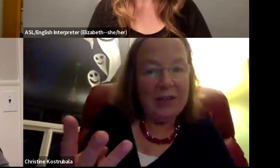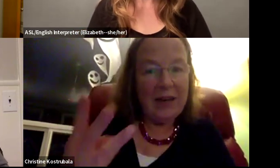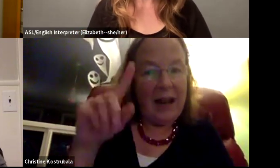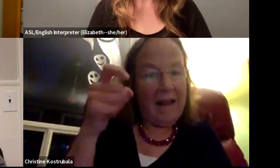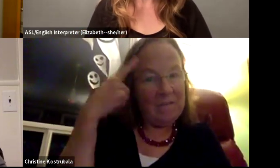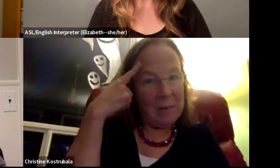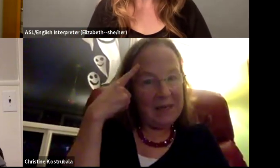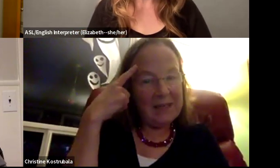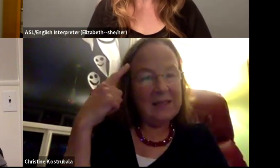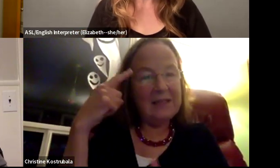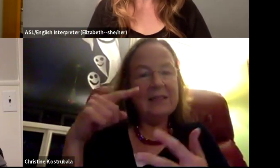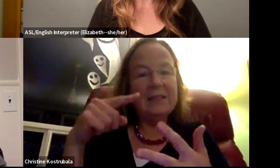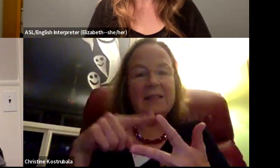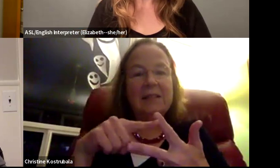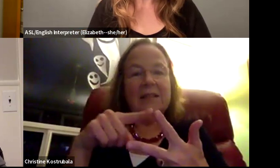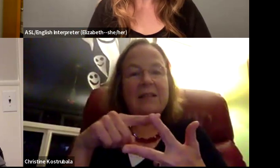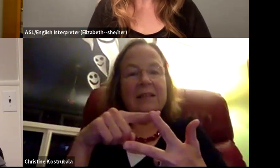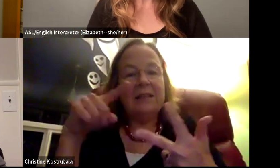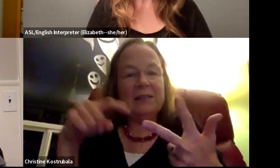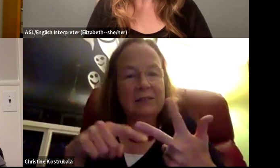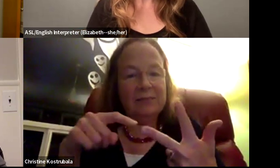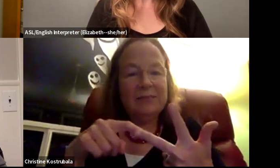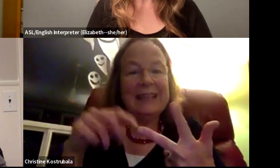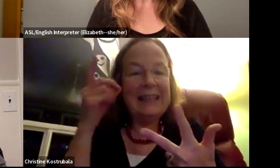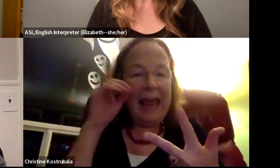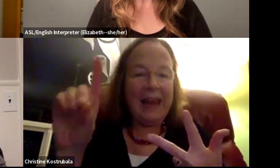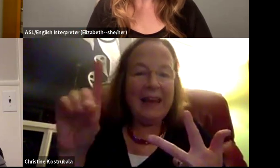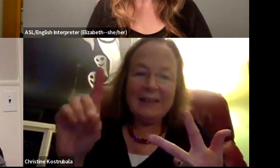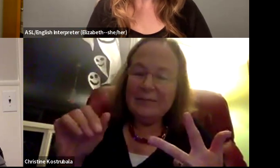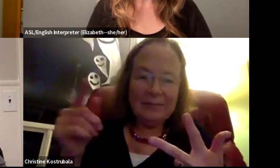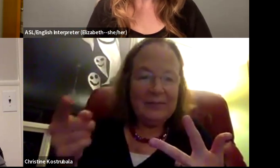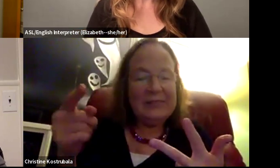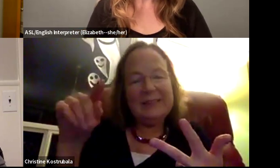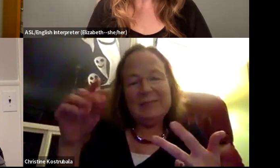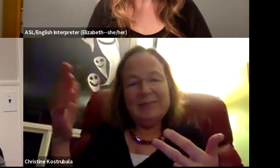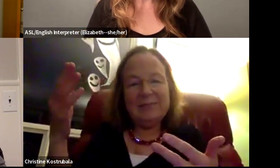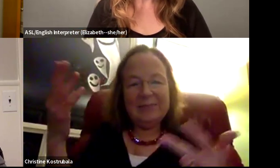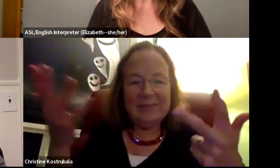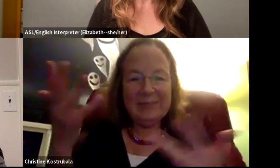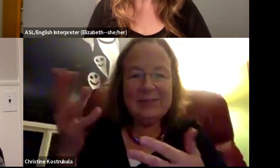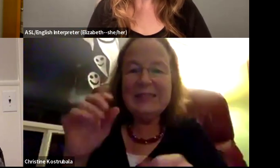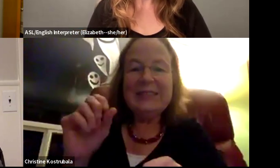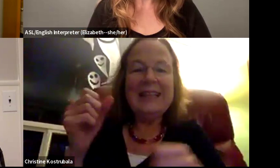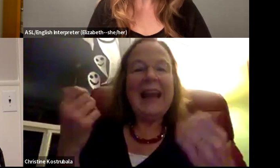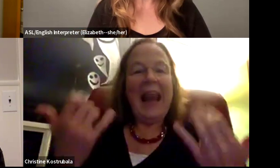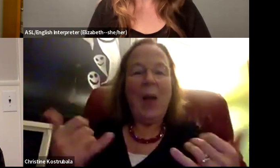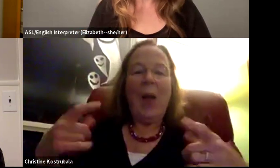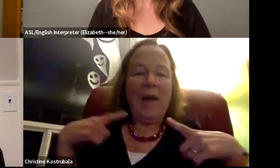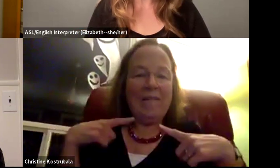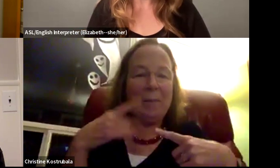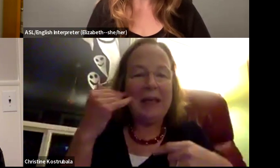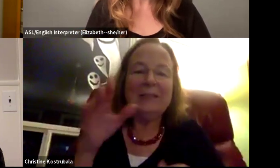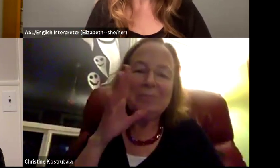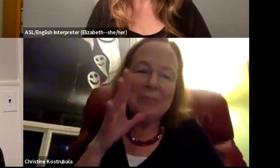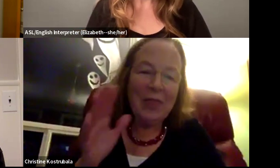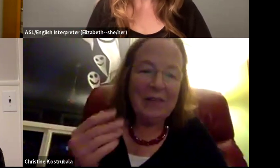And she works for the state of Washington for the government. And then my third child, Diana.